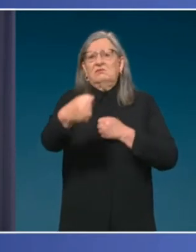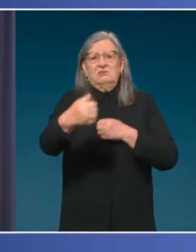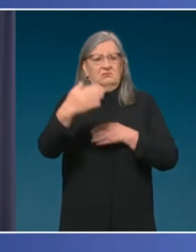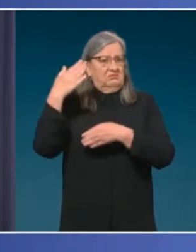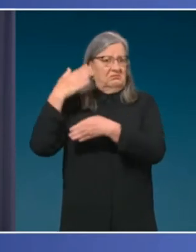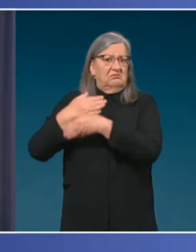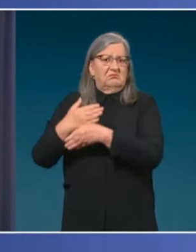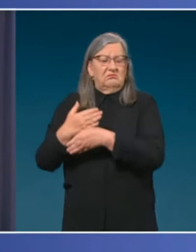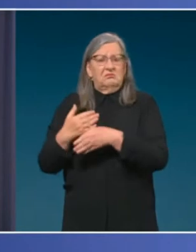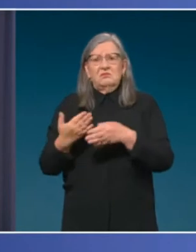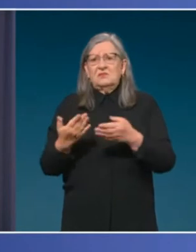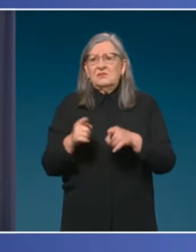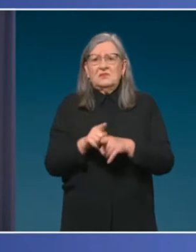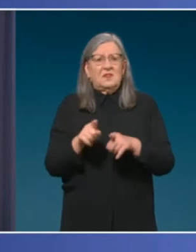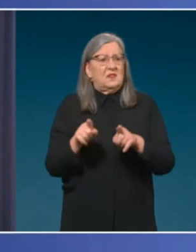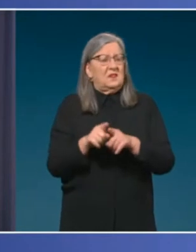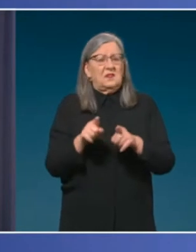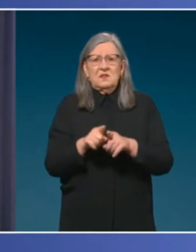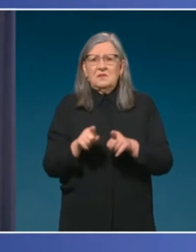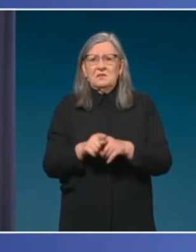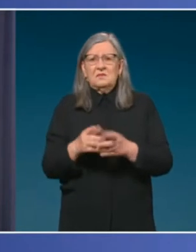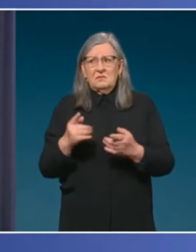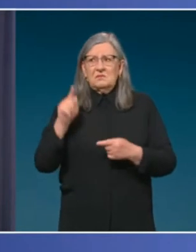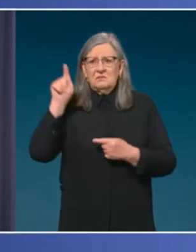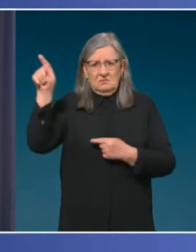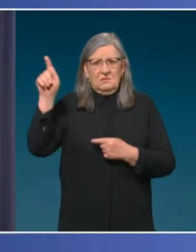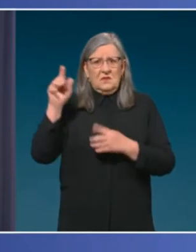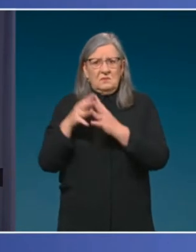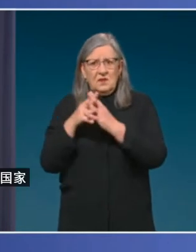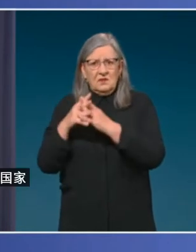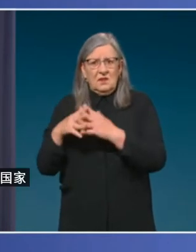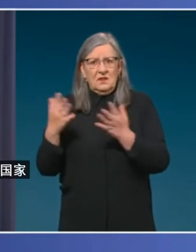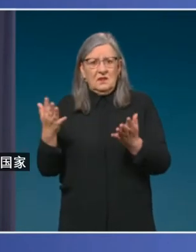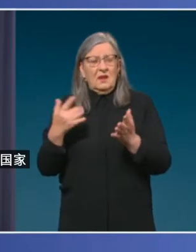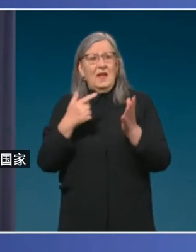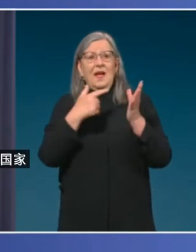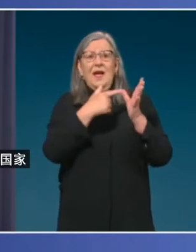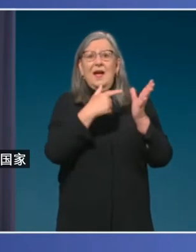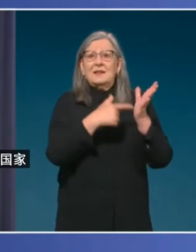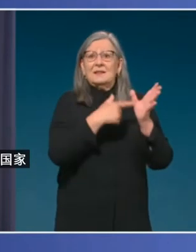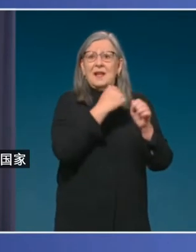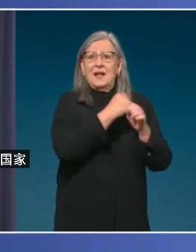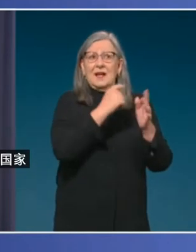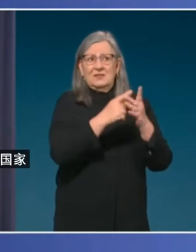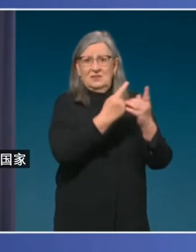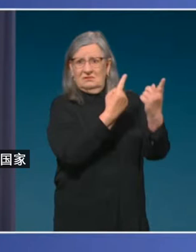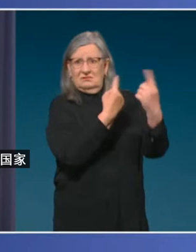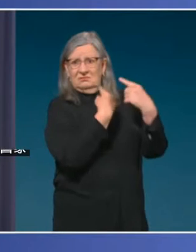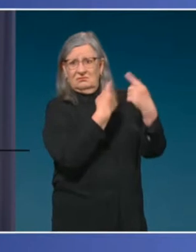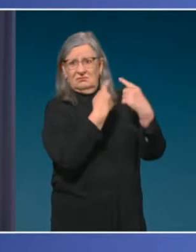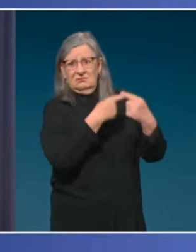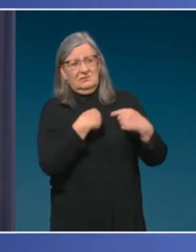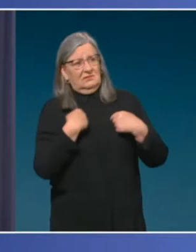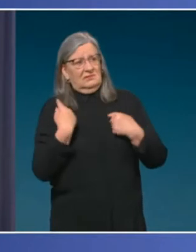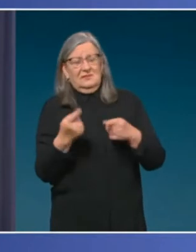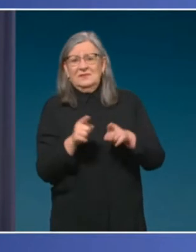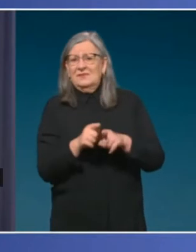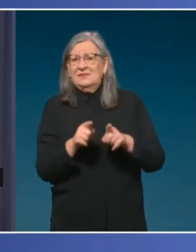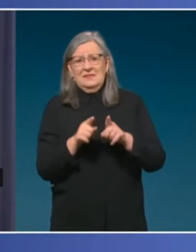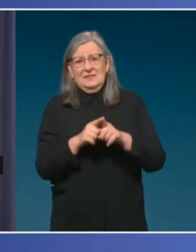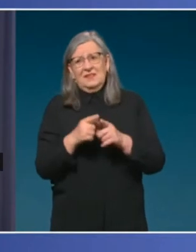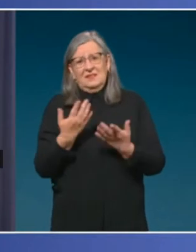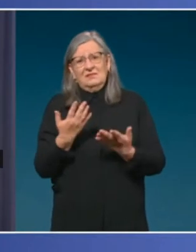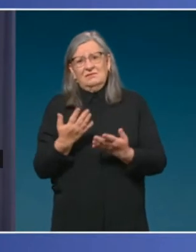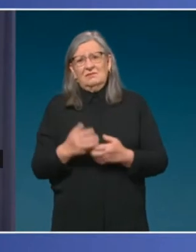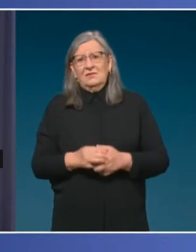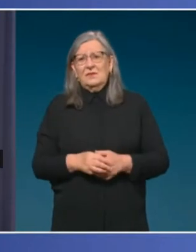the Scientific and Technical Advisory Group, Professor Murphy, gave the National Security Committee yesterday. So it just reminds me that we're